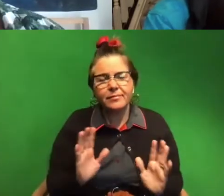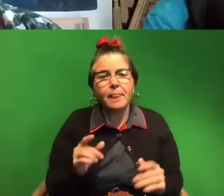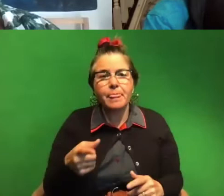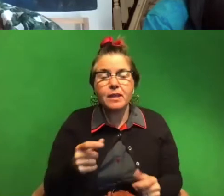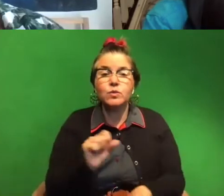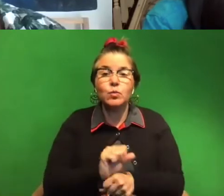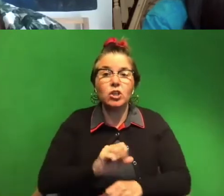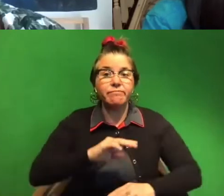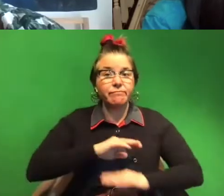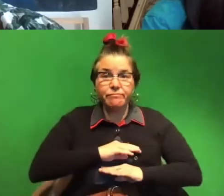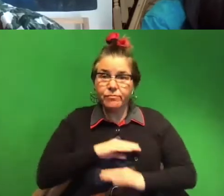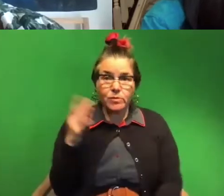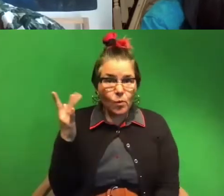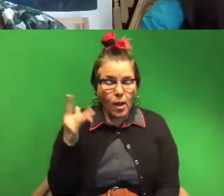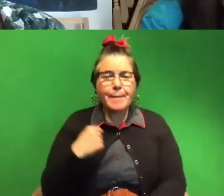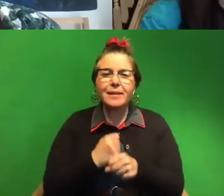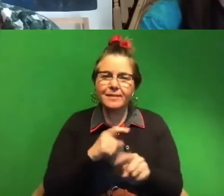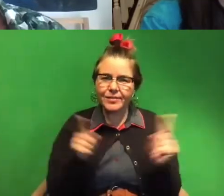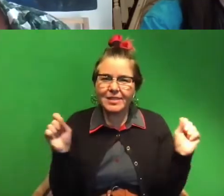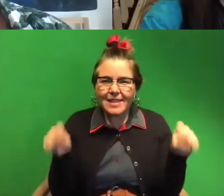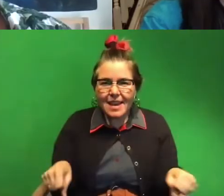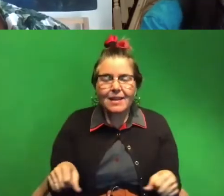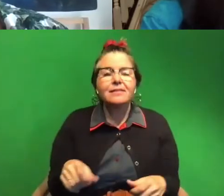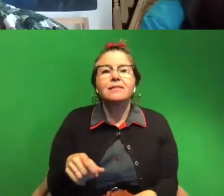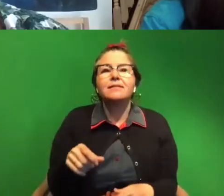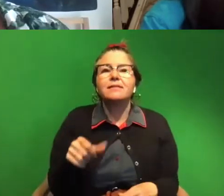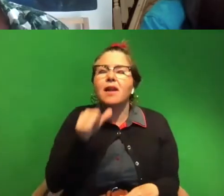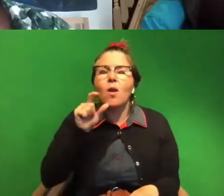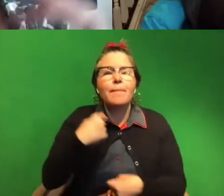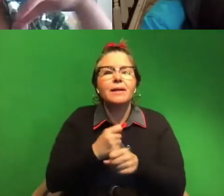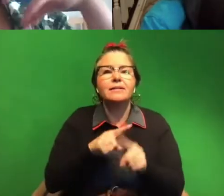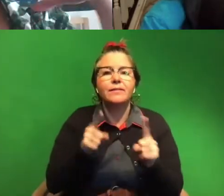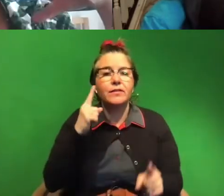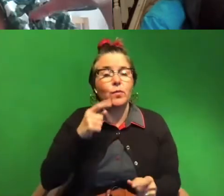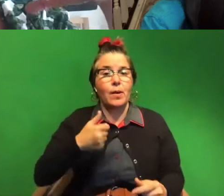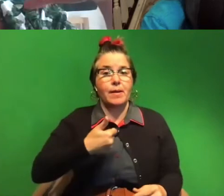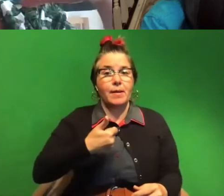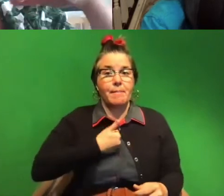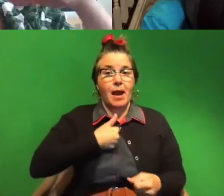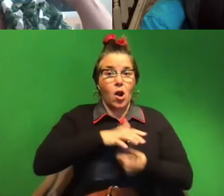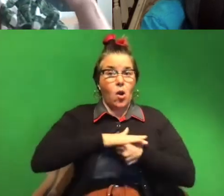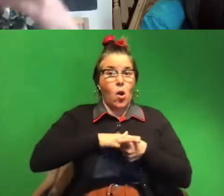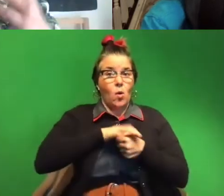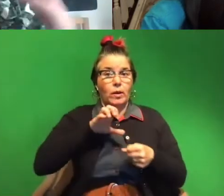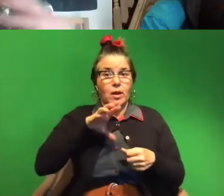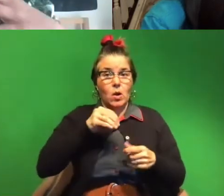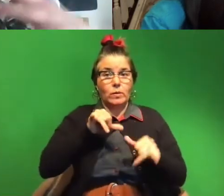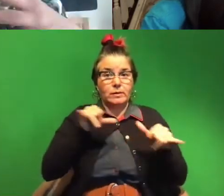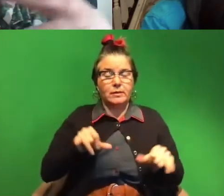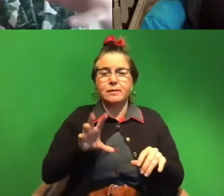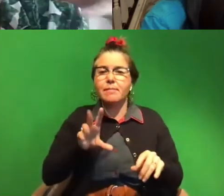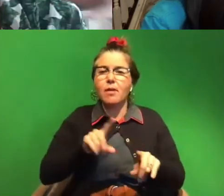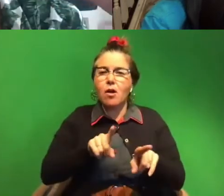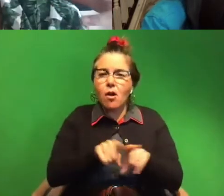fulfilling because we are making a difference. Not only am I making a difference for my local ecosystem, but that